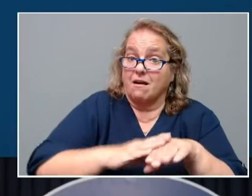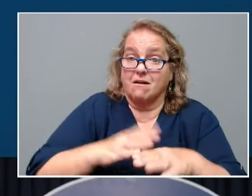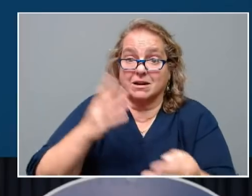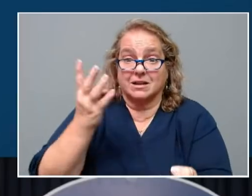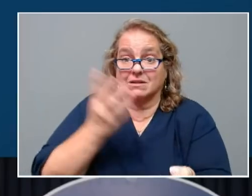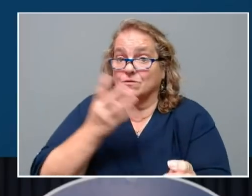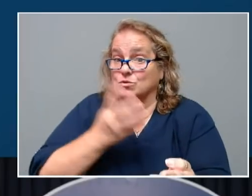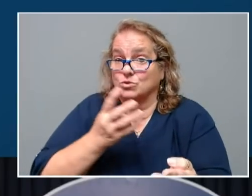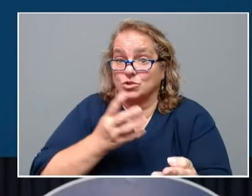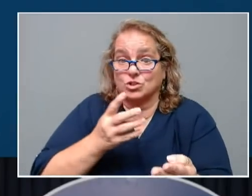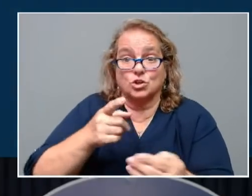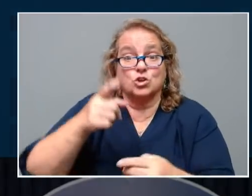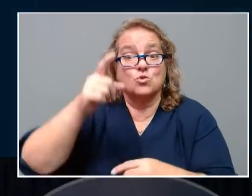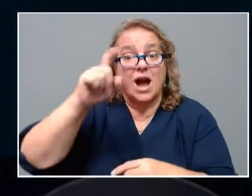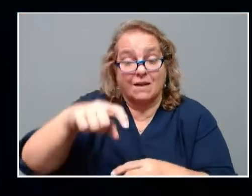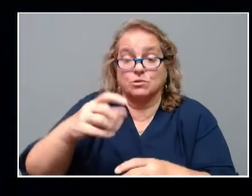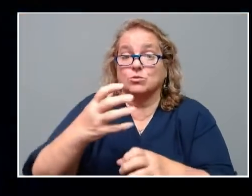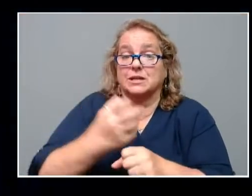get vaccinated.